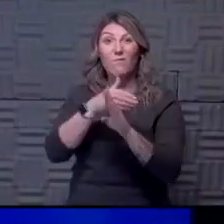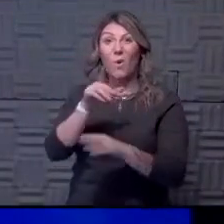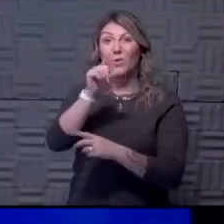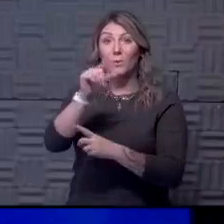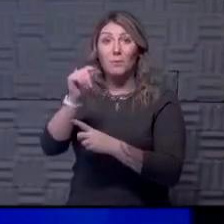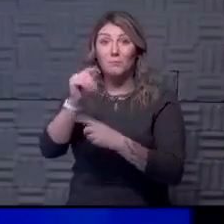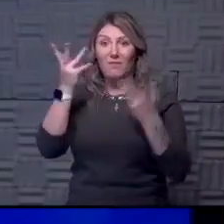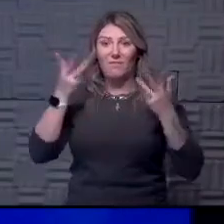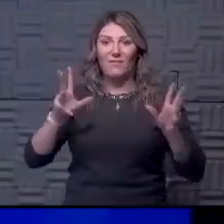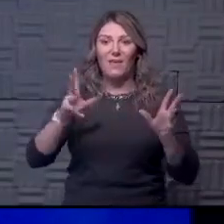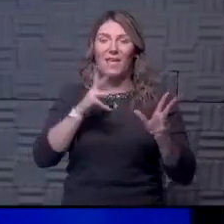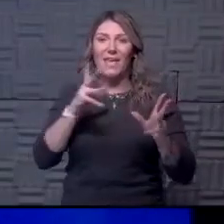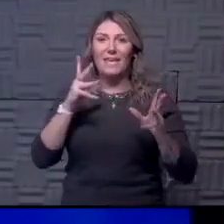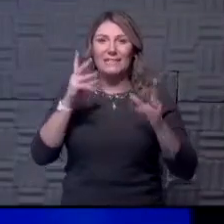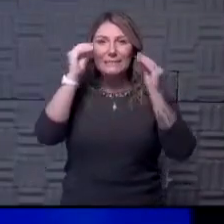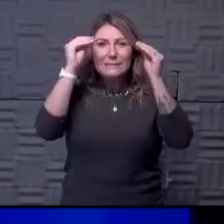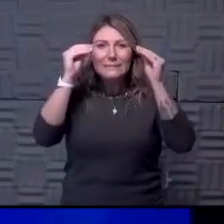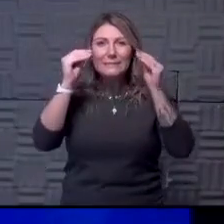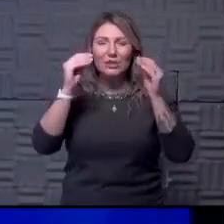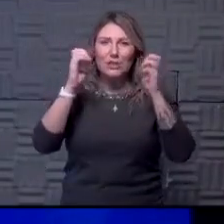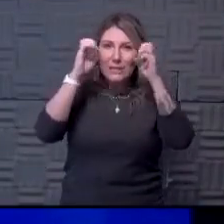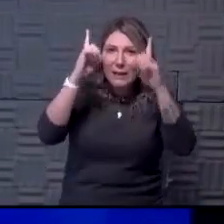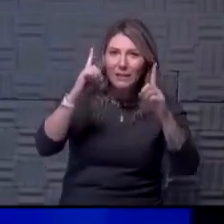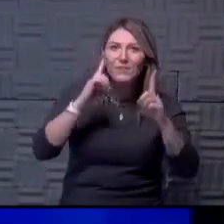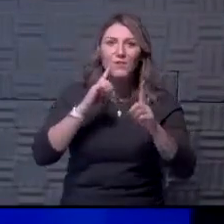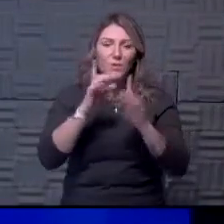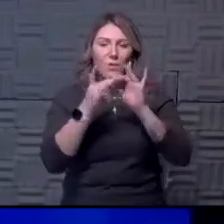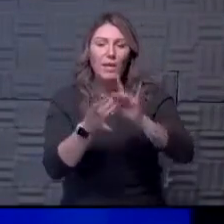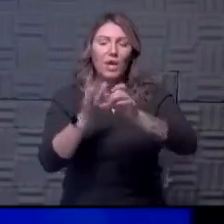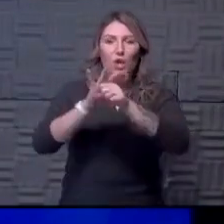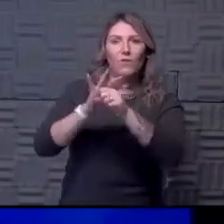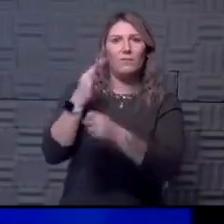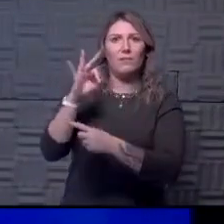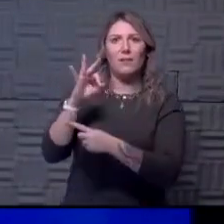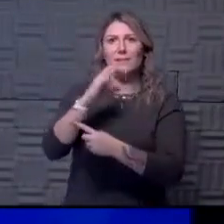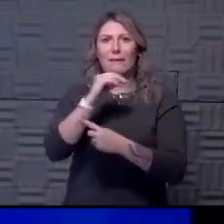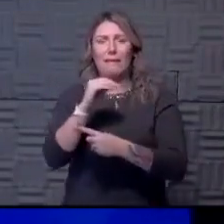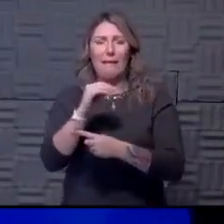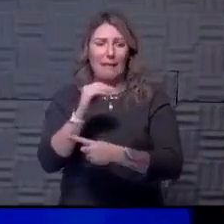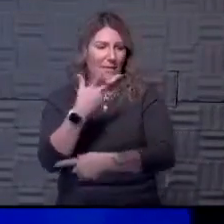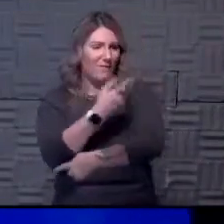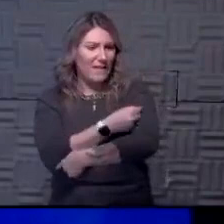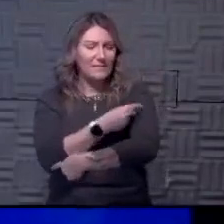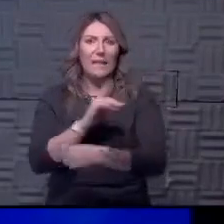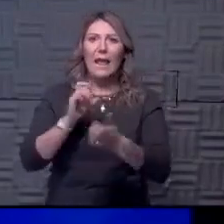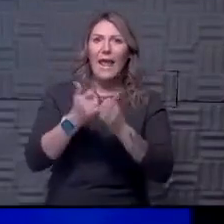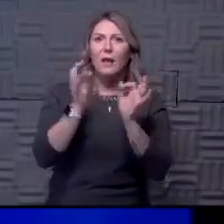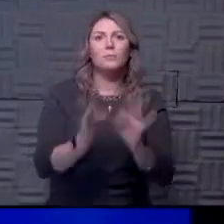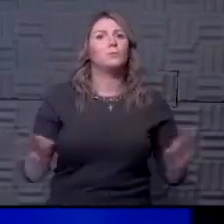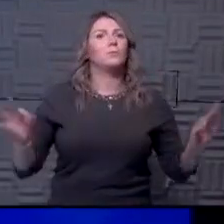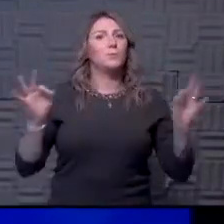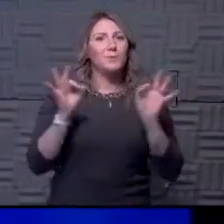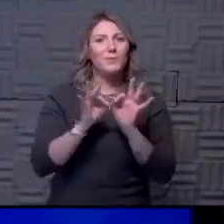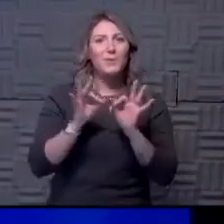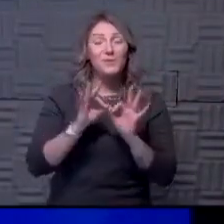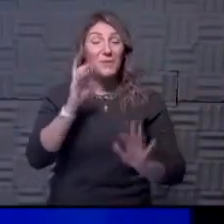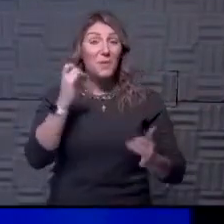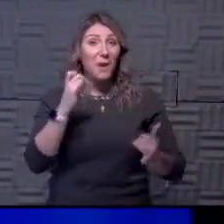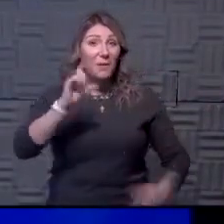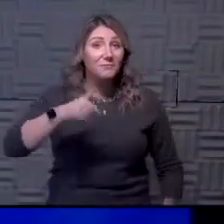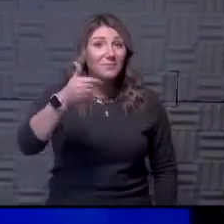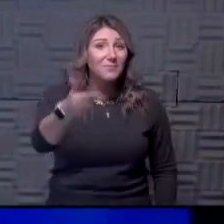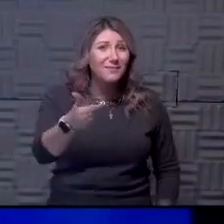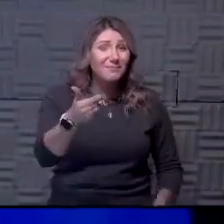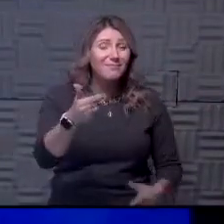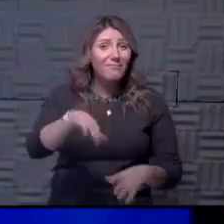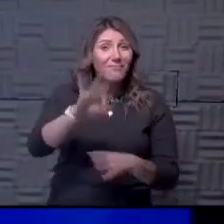to teach and educate on COVID-19 virus and on the vaccination and how close that is or how important that is. So let's turn to them and find